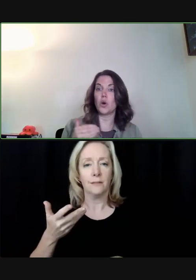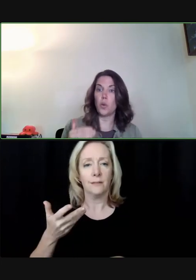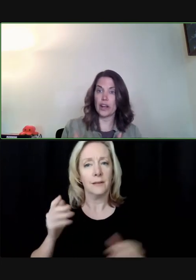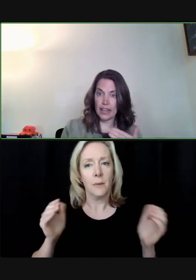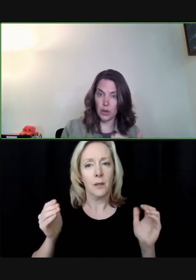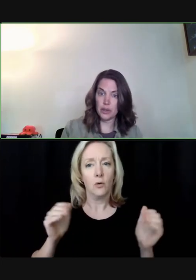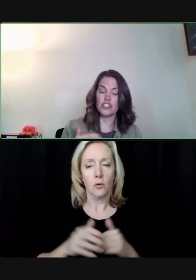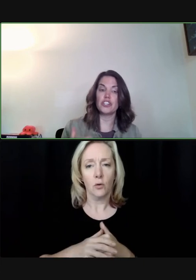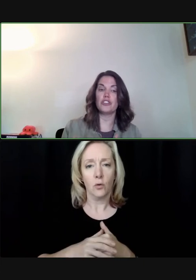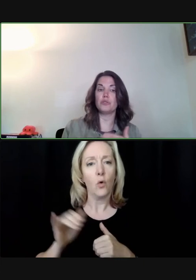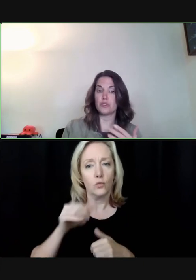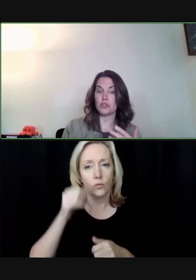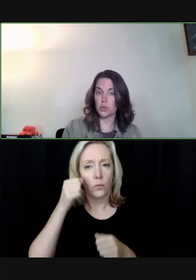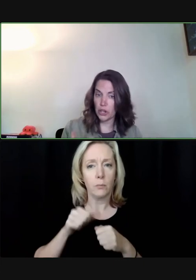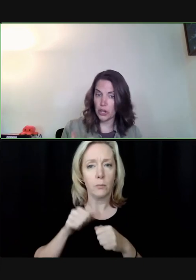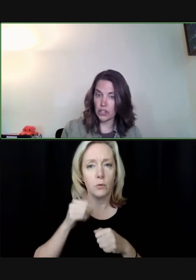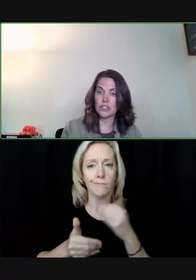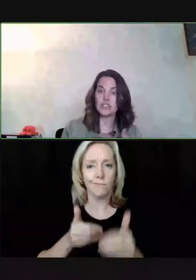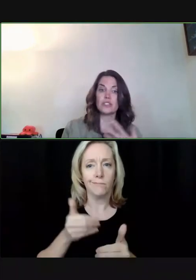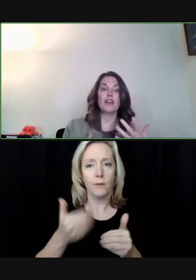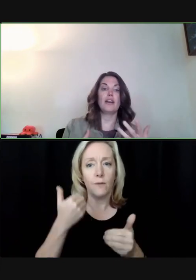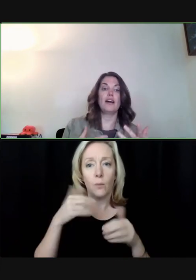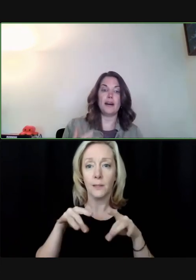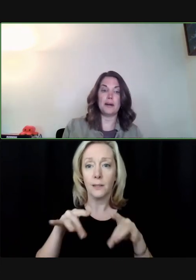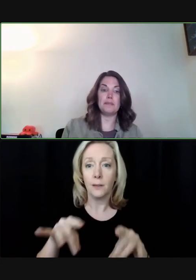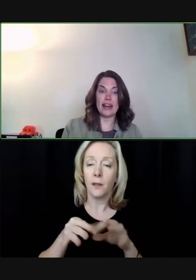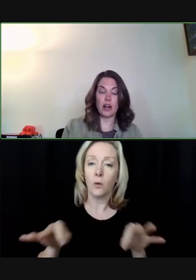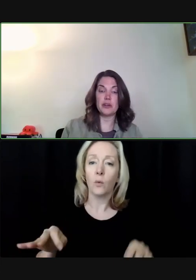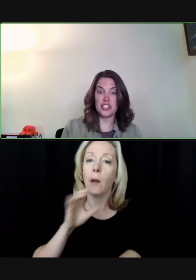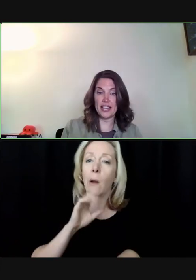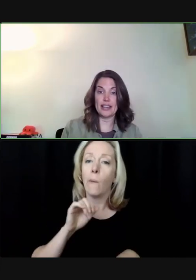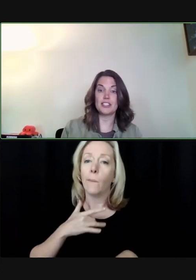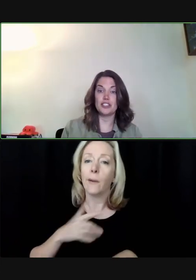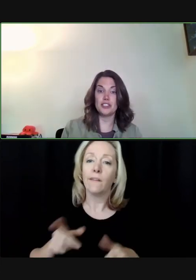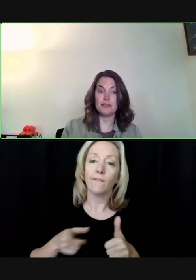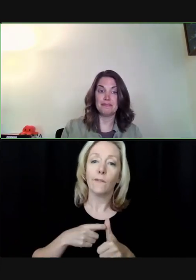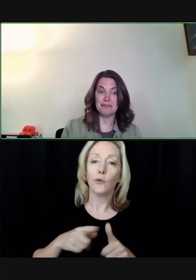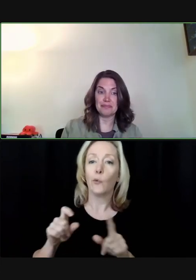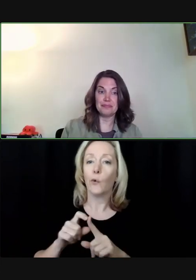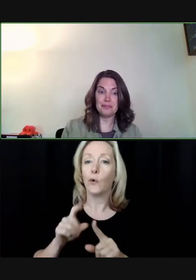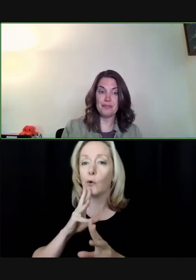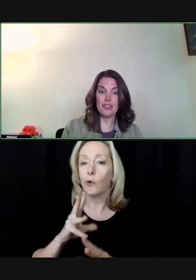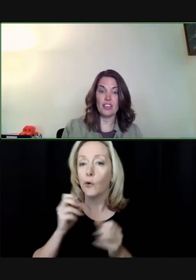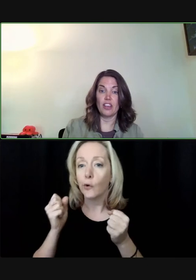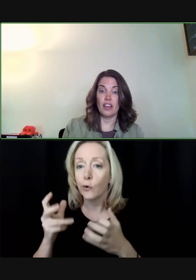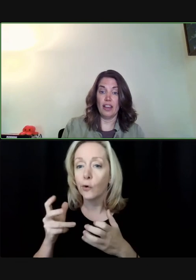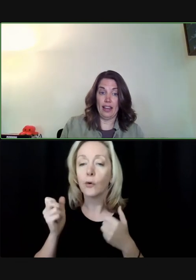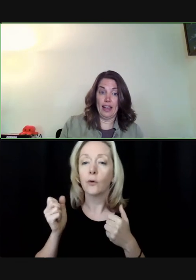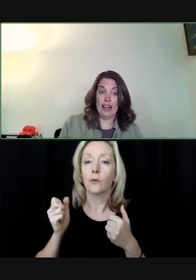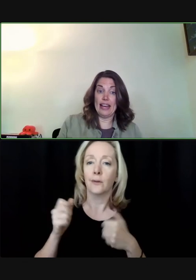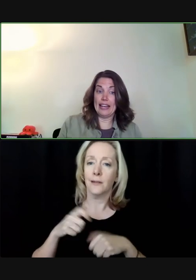which that they acquire language, those first words, and how much it takes.